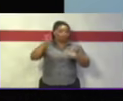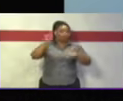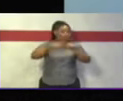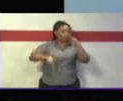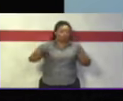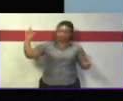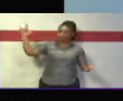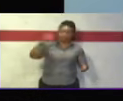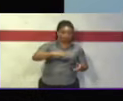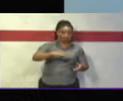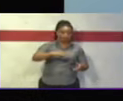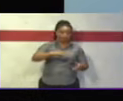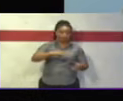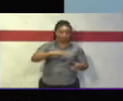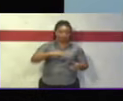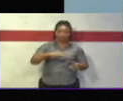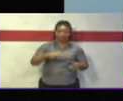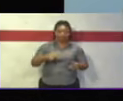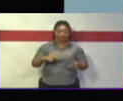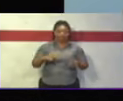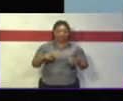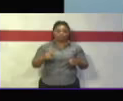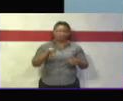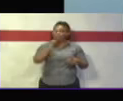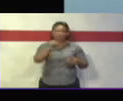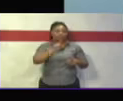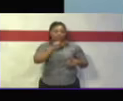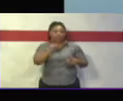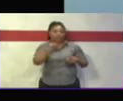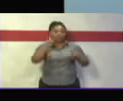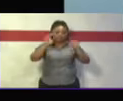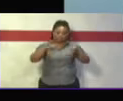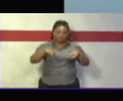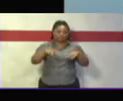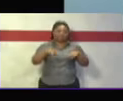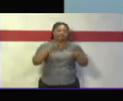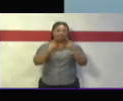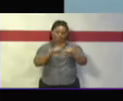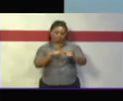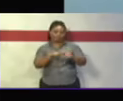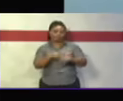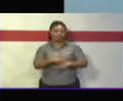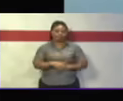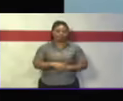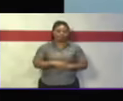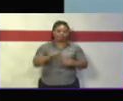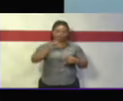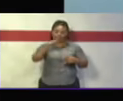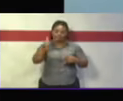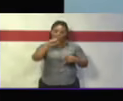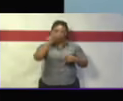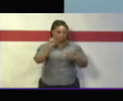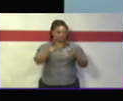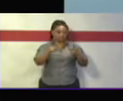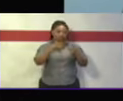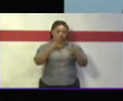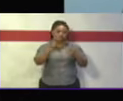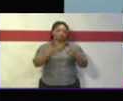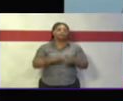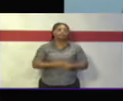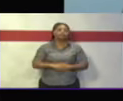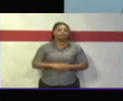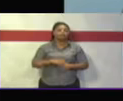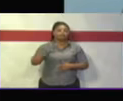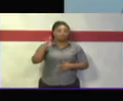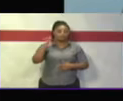if this is a question for national security. I'm not sure if you can speak to it. And secondly, a question for the NCRHA